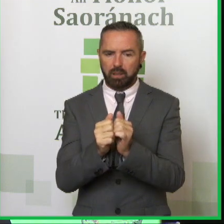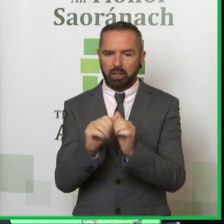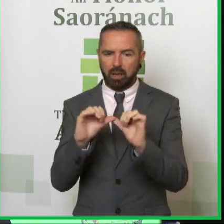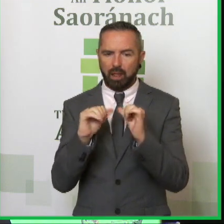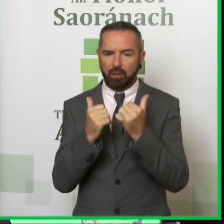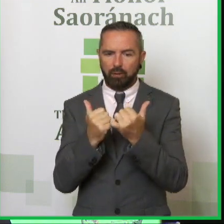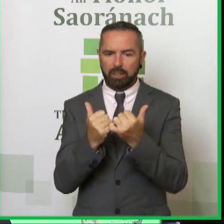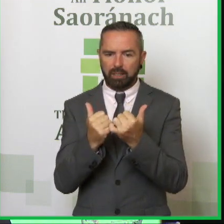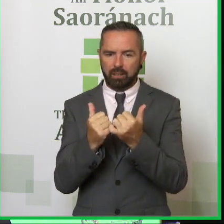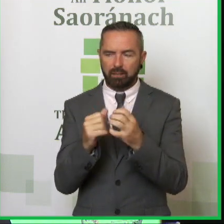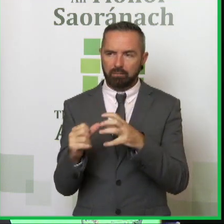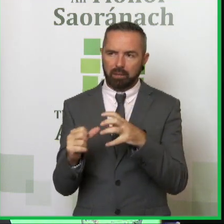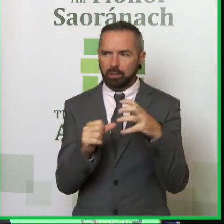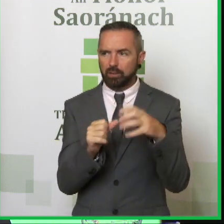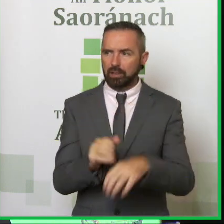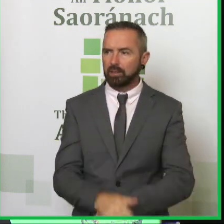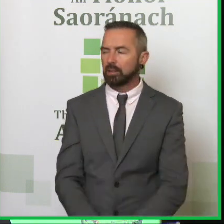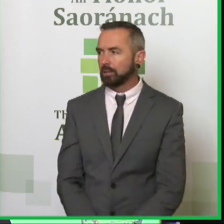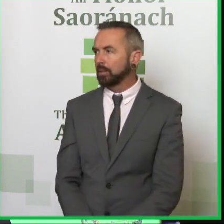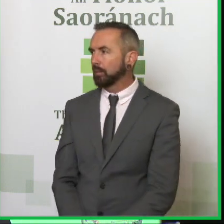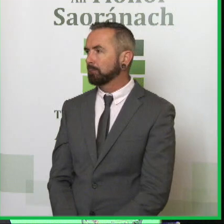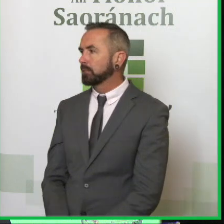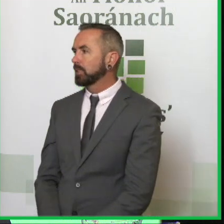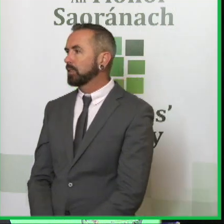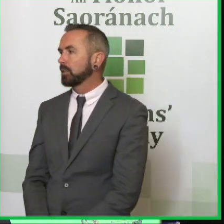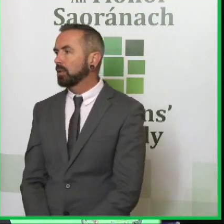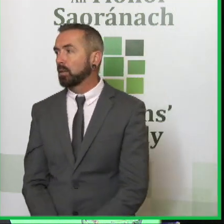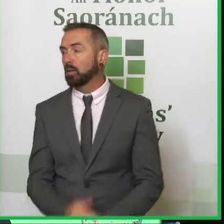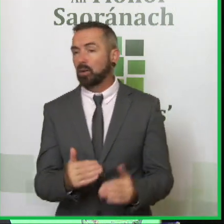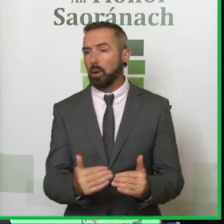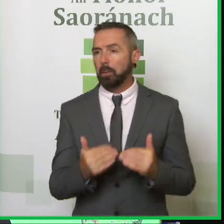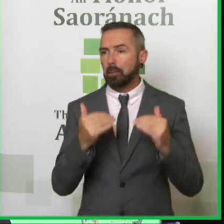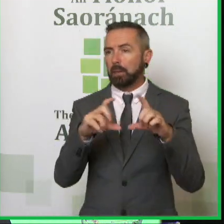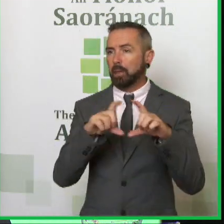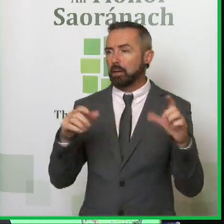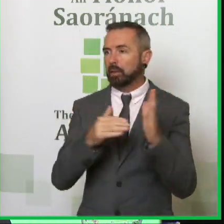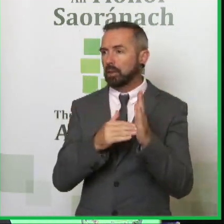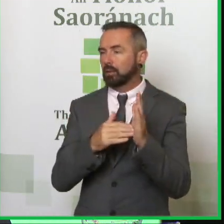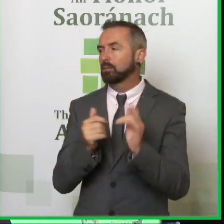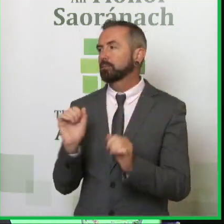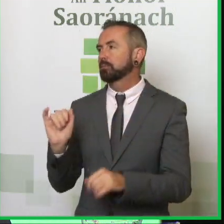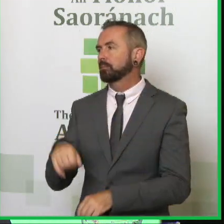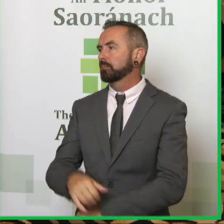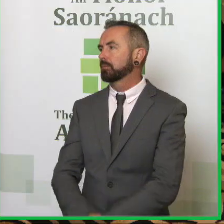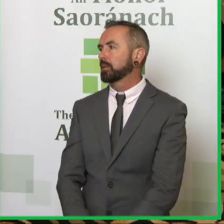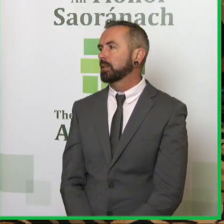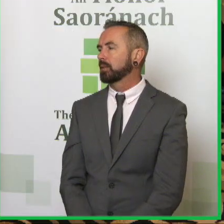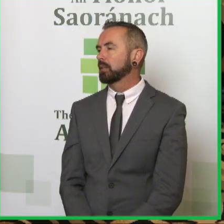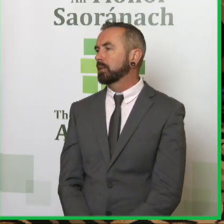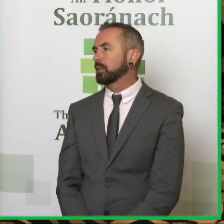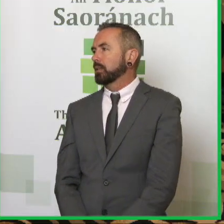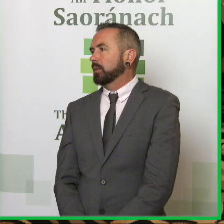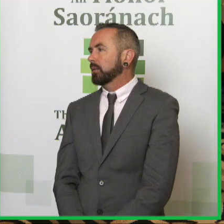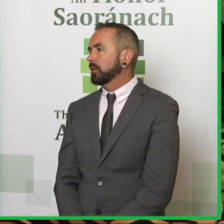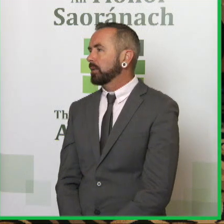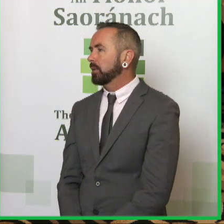In the main recommendation, isn't it? In the main recommendation, Bill, yeah. Decision received by the...